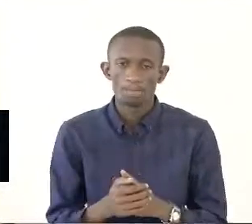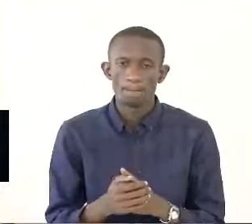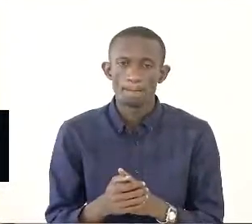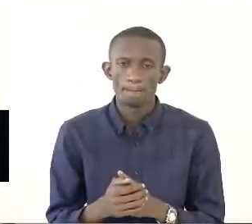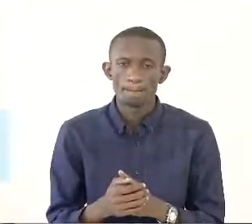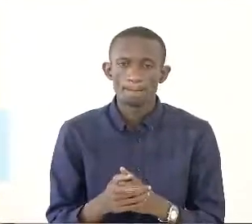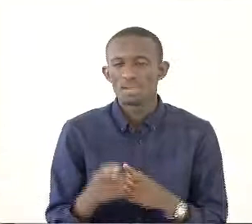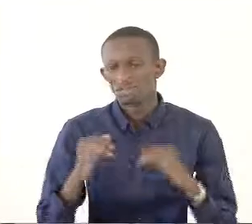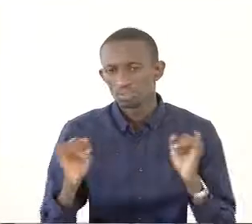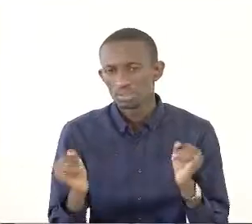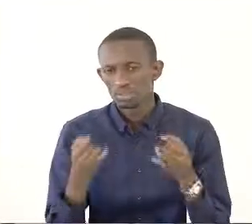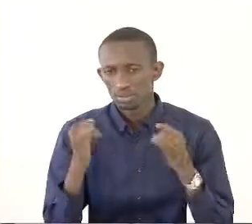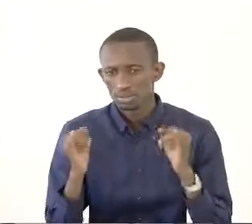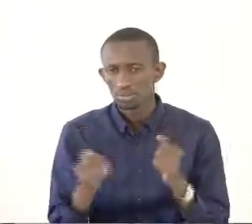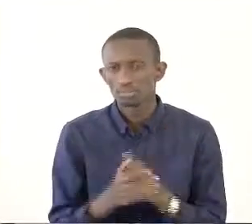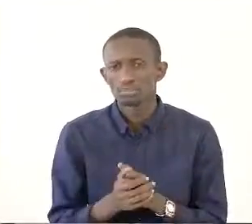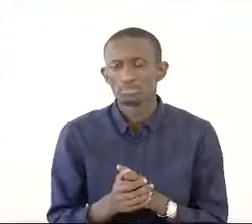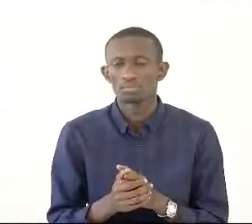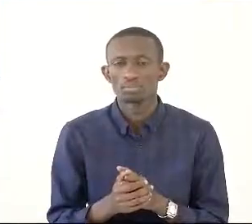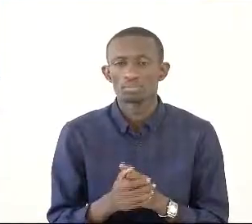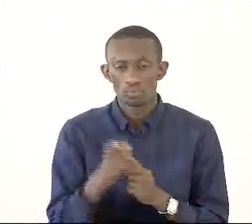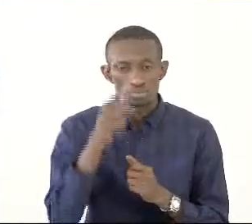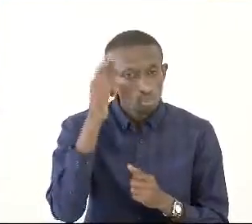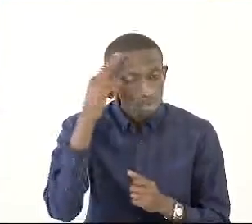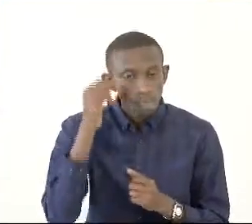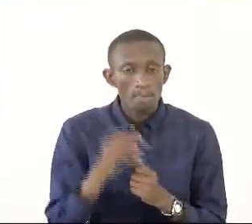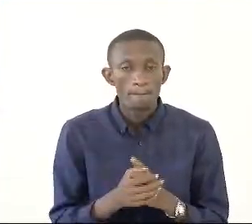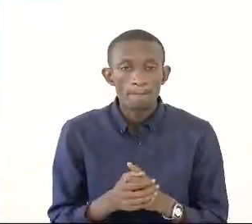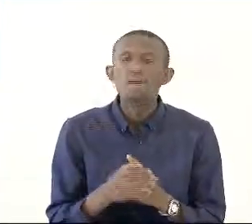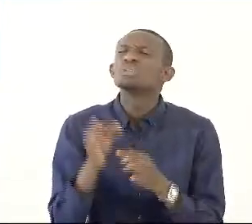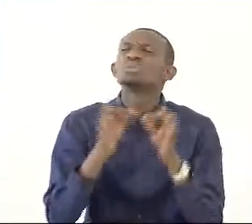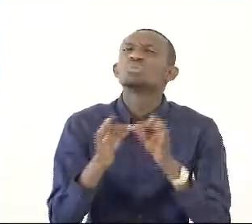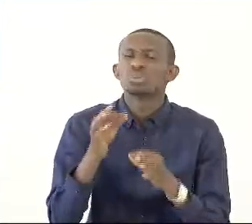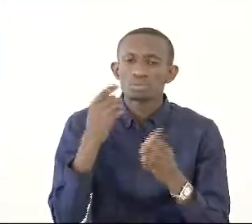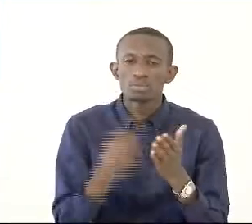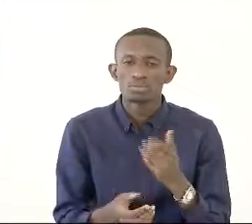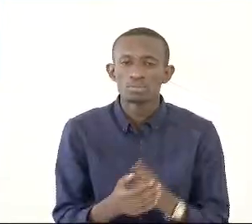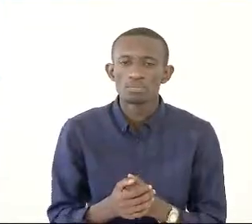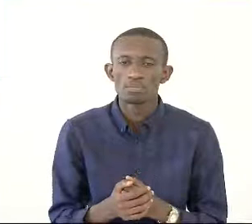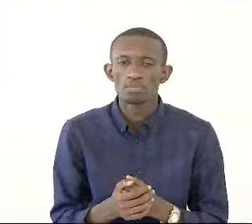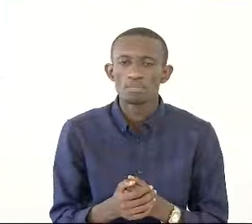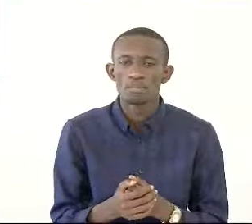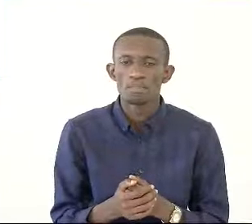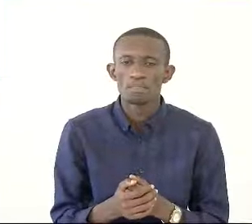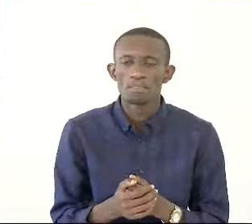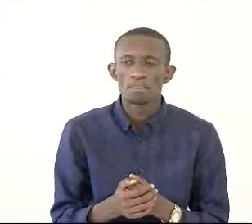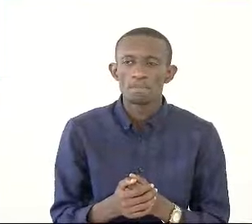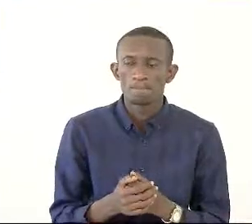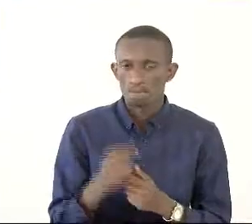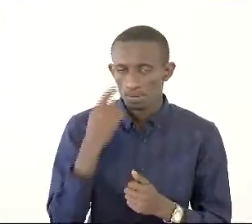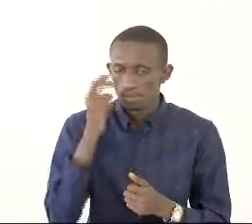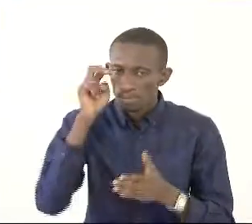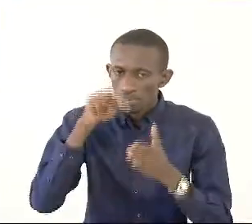but I'm trying now to, just to help you to remember what we have defined. Then let's go to